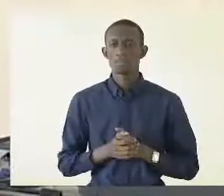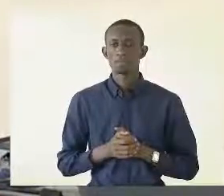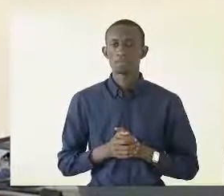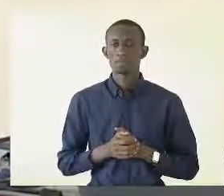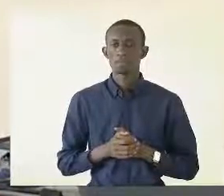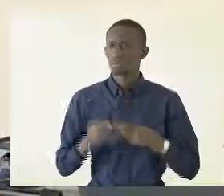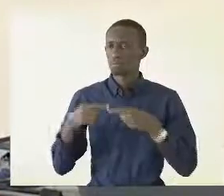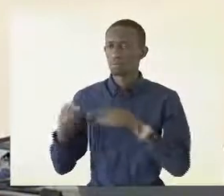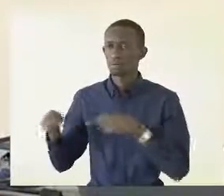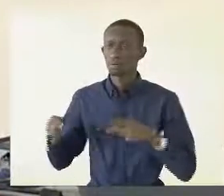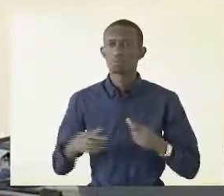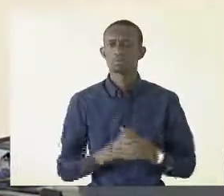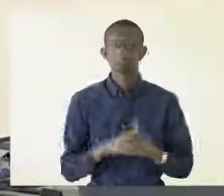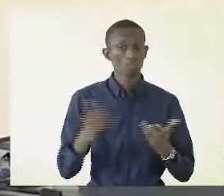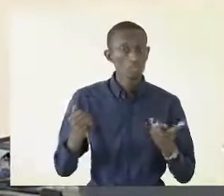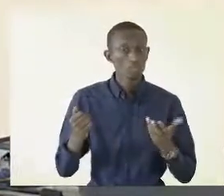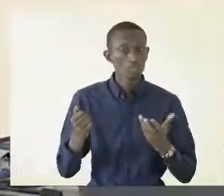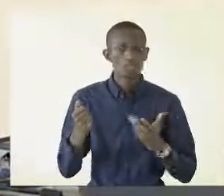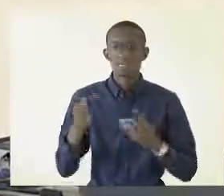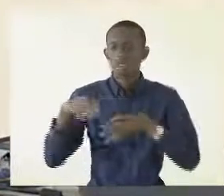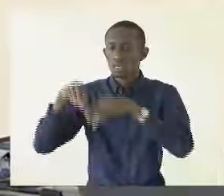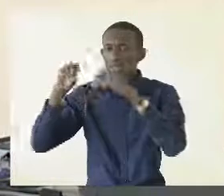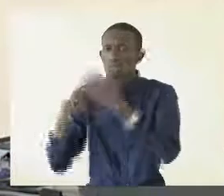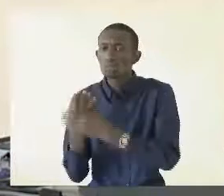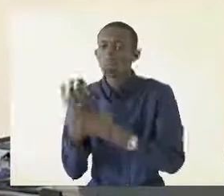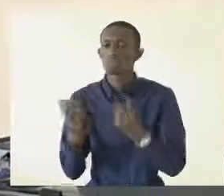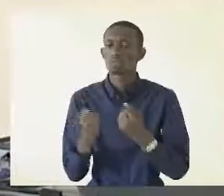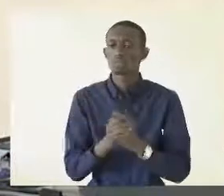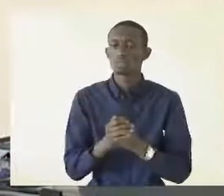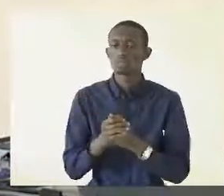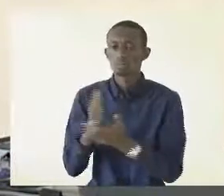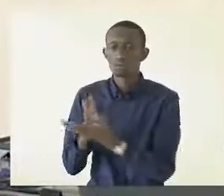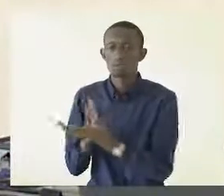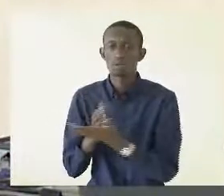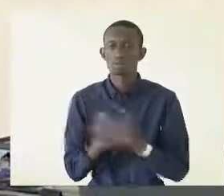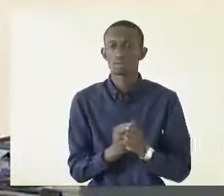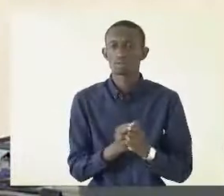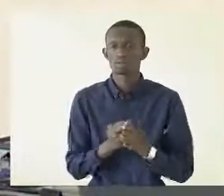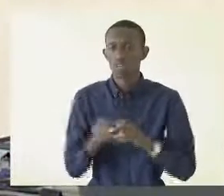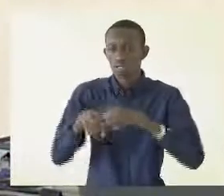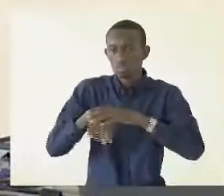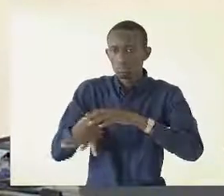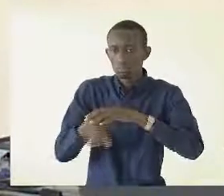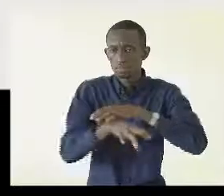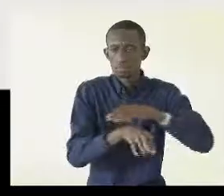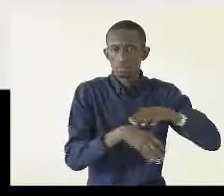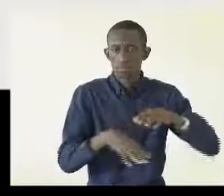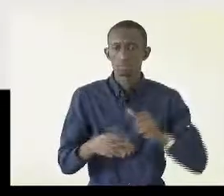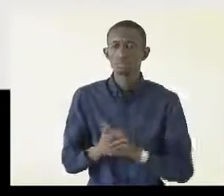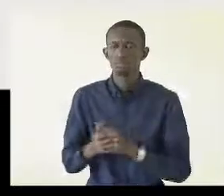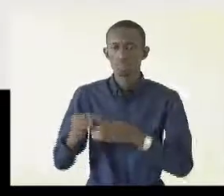have organs: roots, stem, leaves, and flowers.